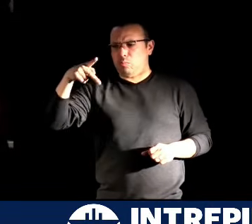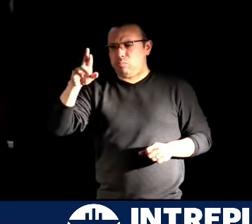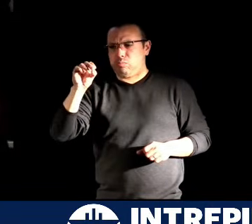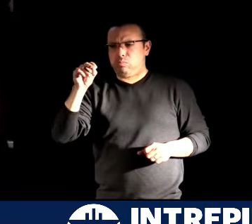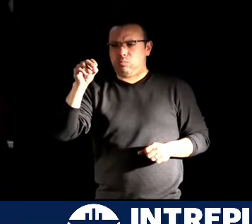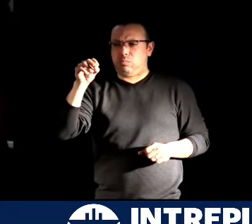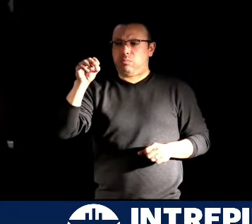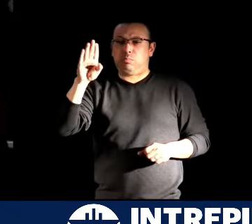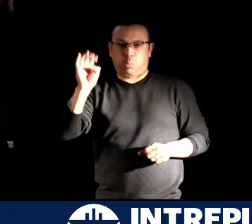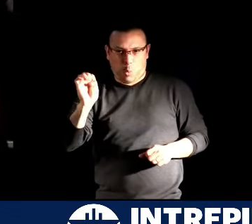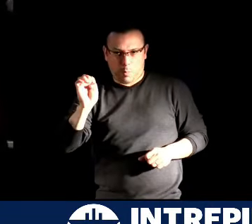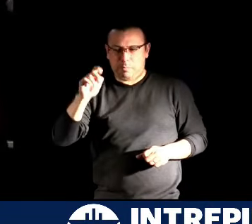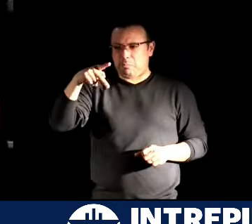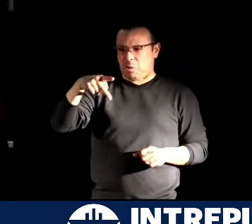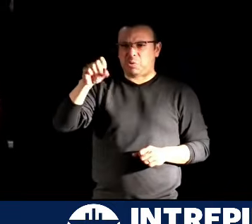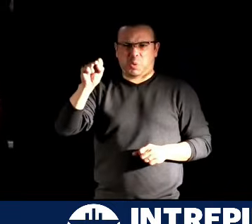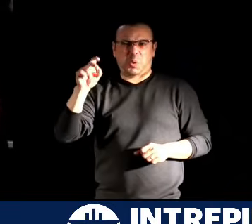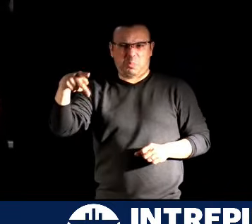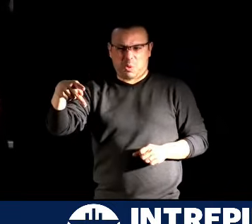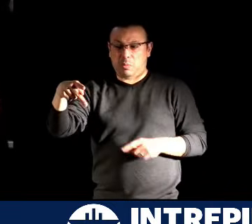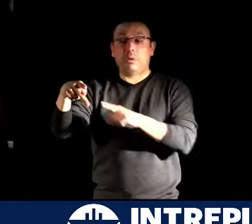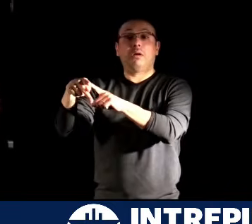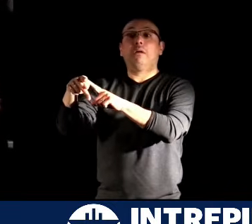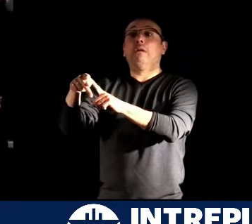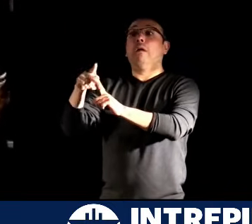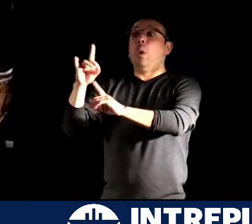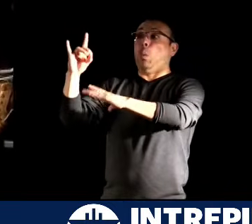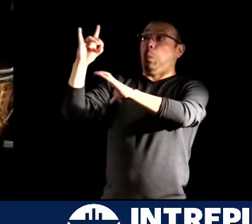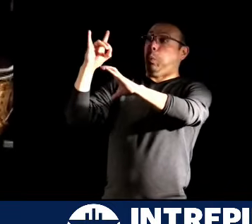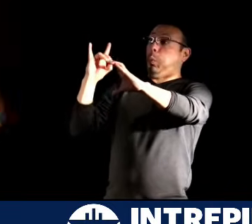and the enthusiasm about this mission were